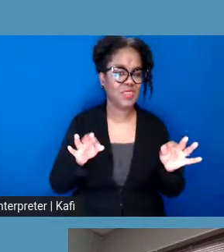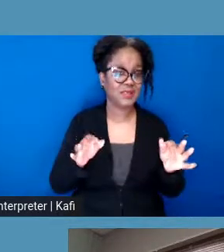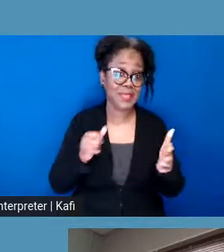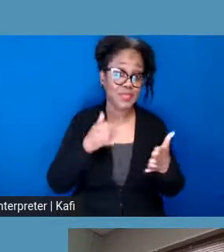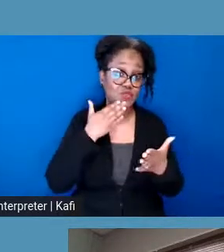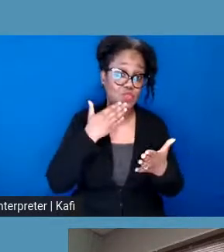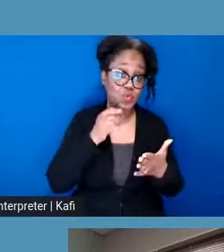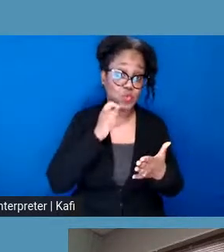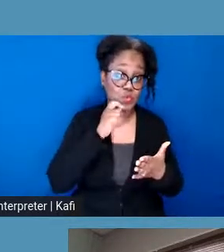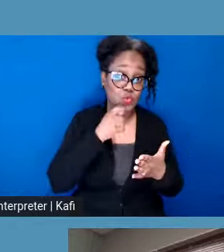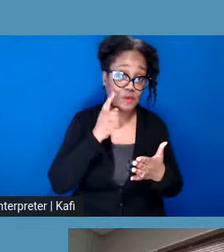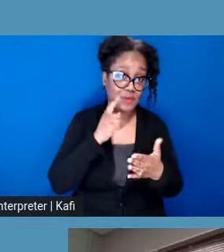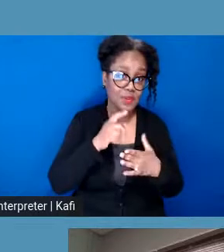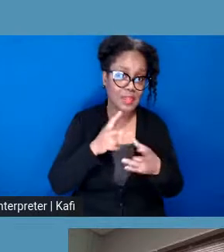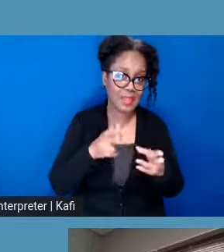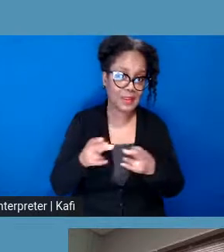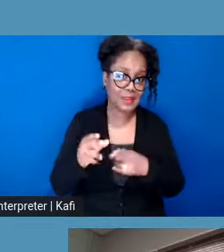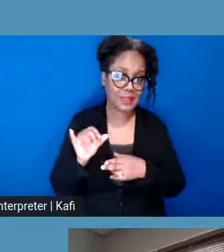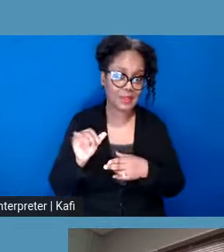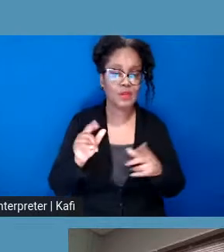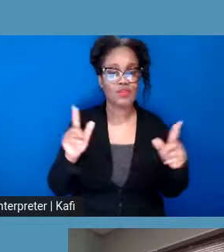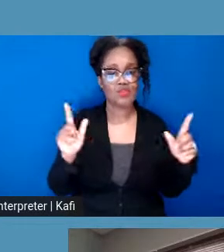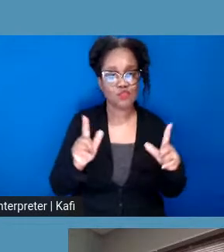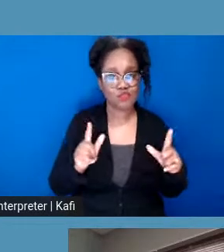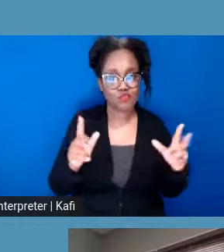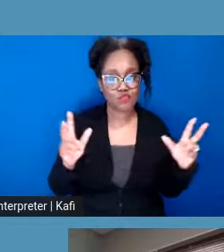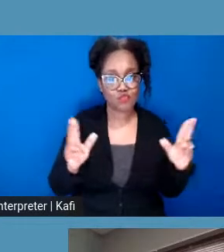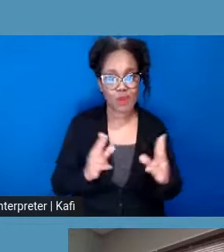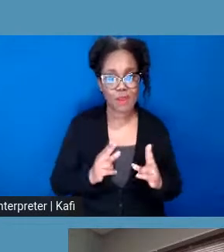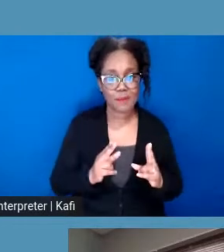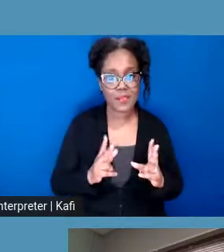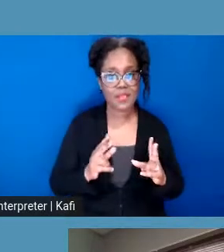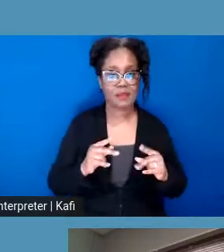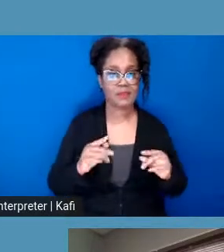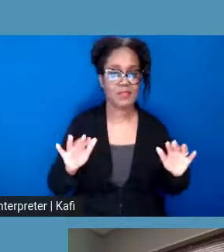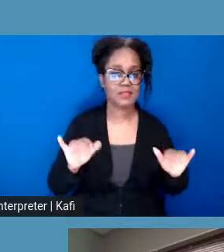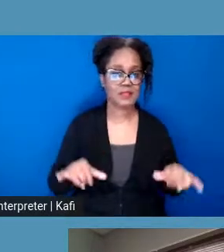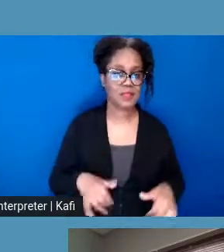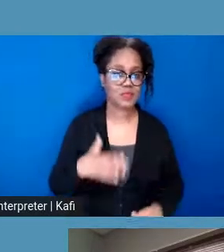for cropping and stuff like that, it's pretty good.